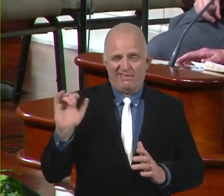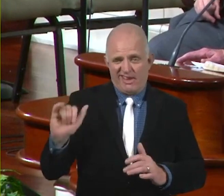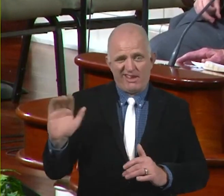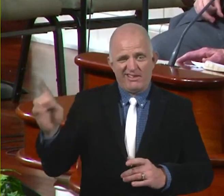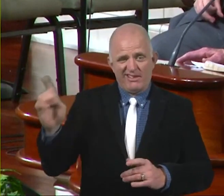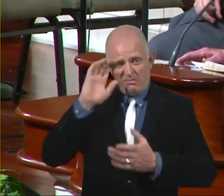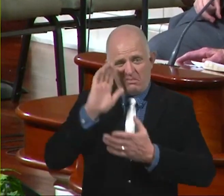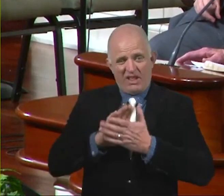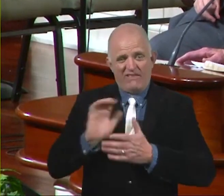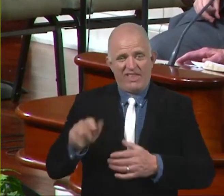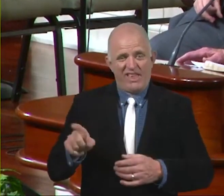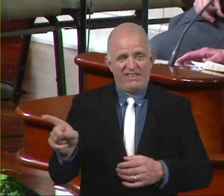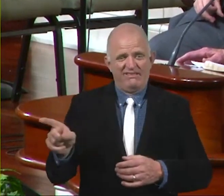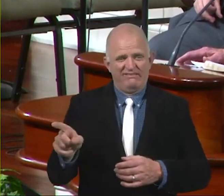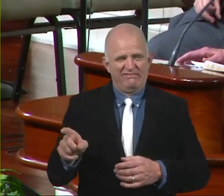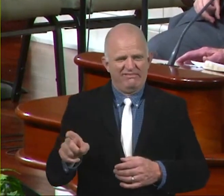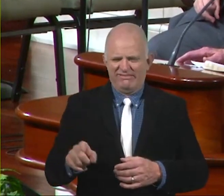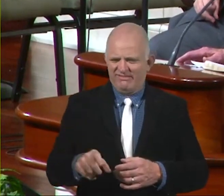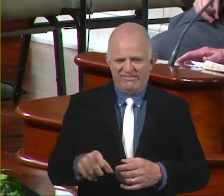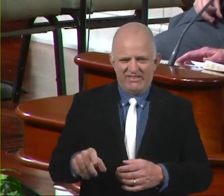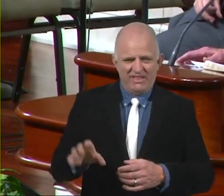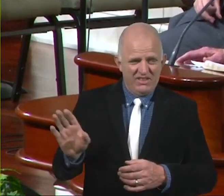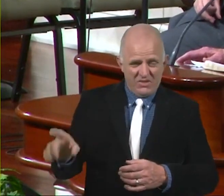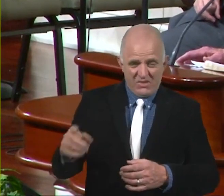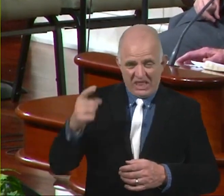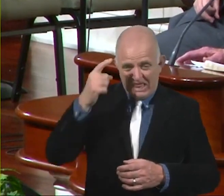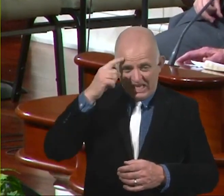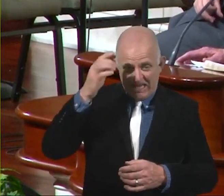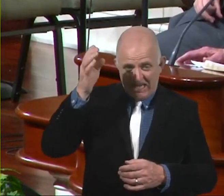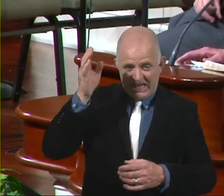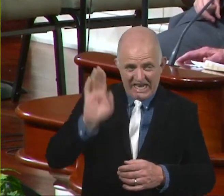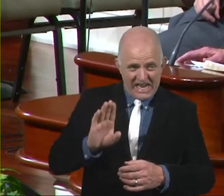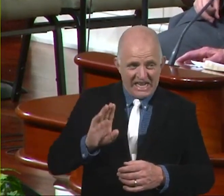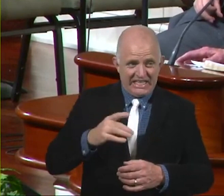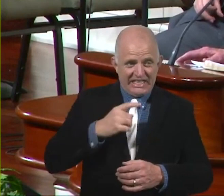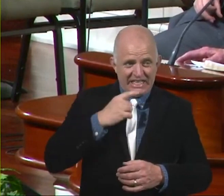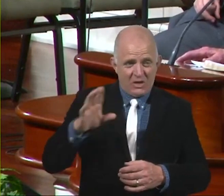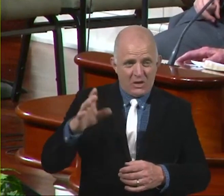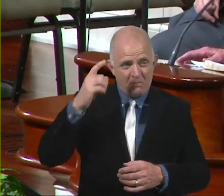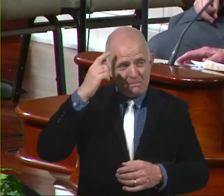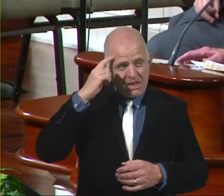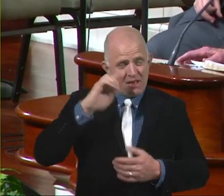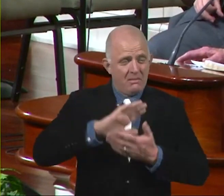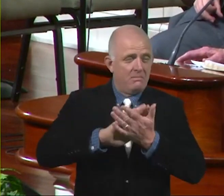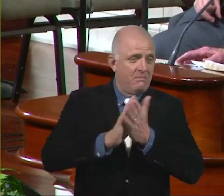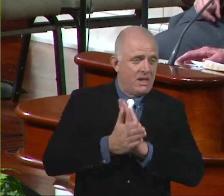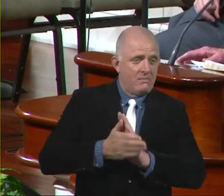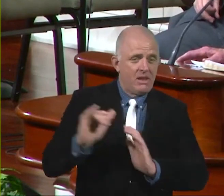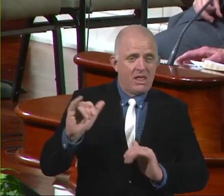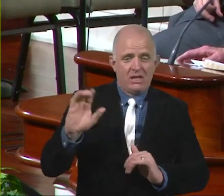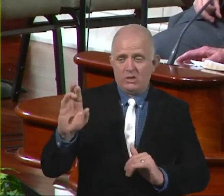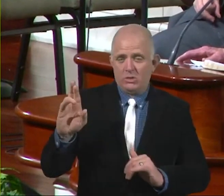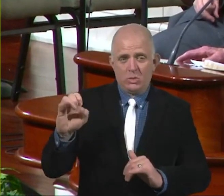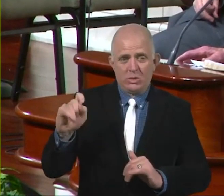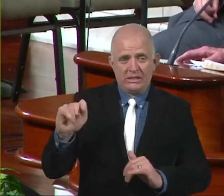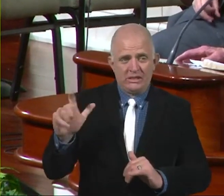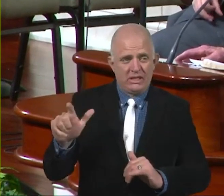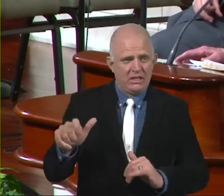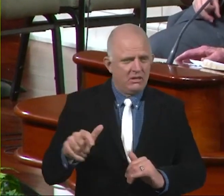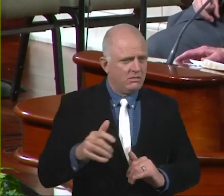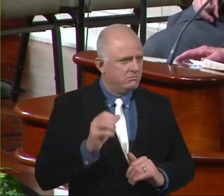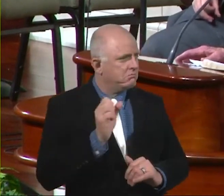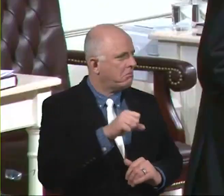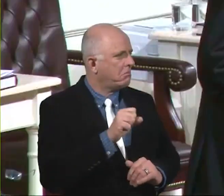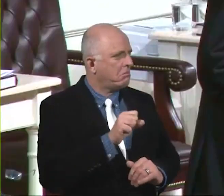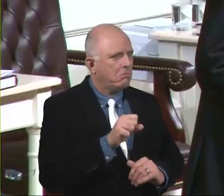I said, you think God could say her mind crystallized? He said, yeah, of course. I